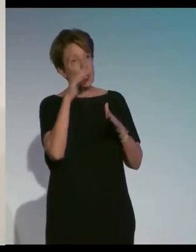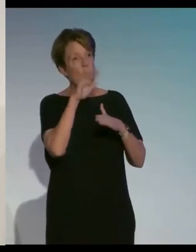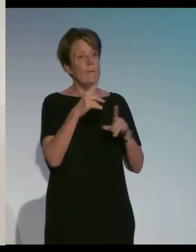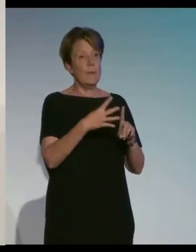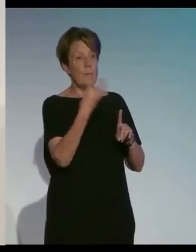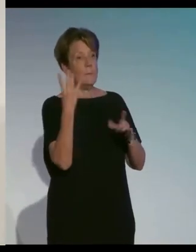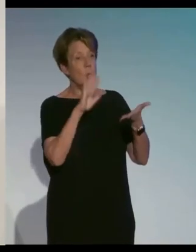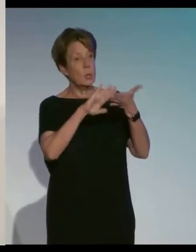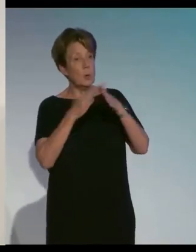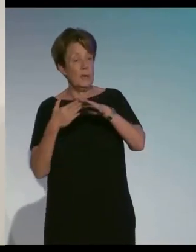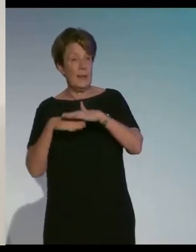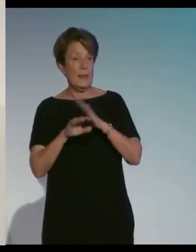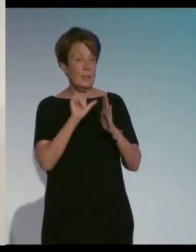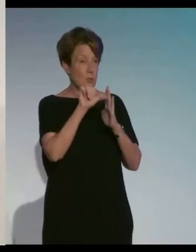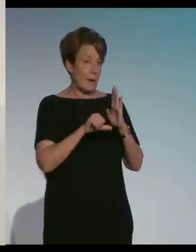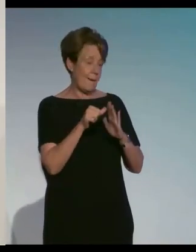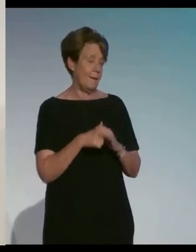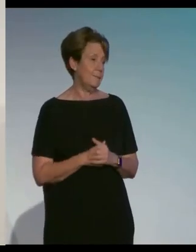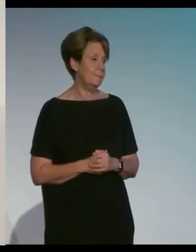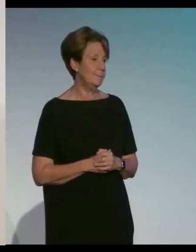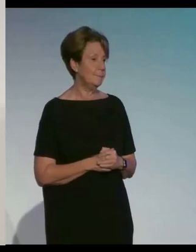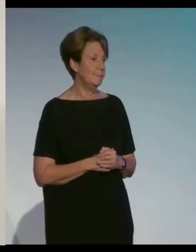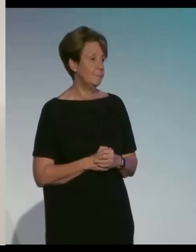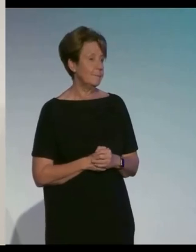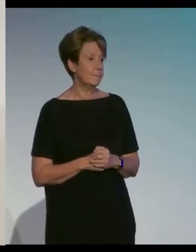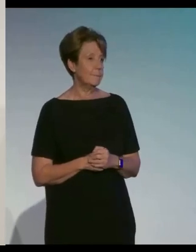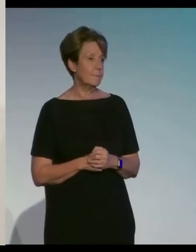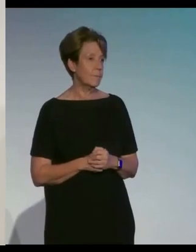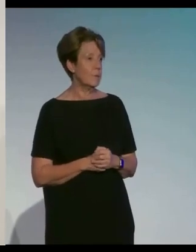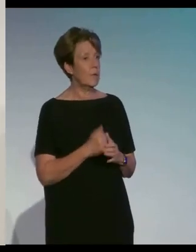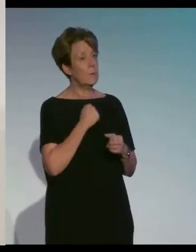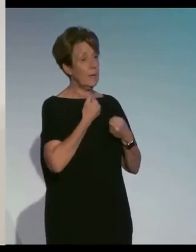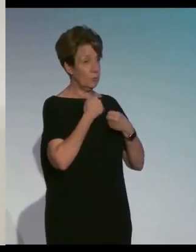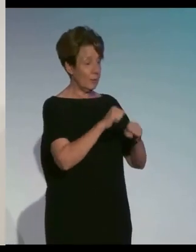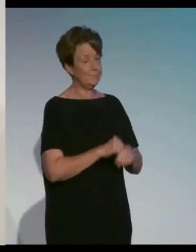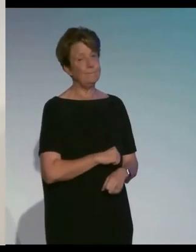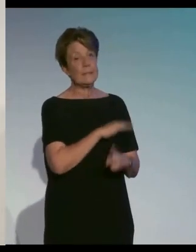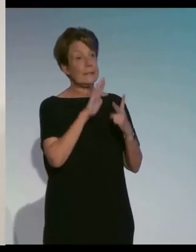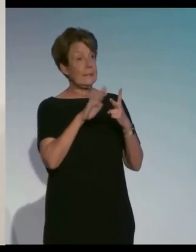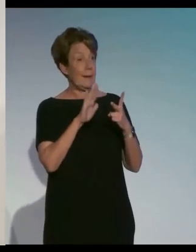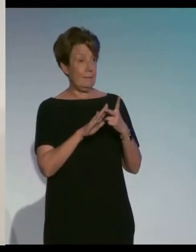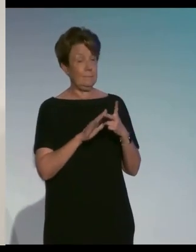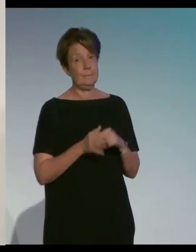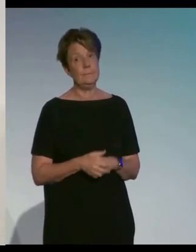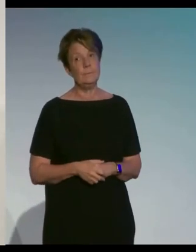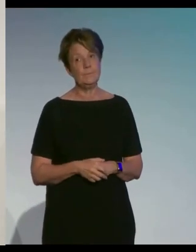in Sri Lanka. So that was part of our strategy. The second strategy was also to educate